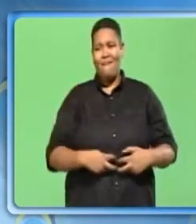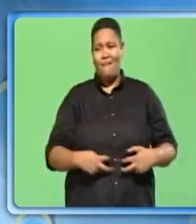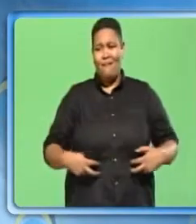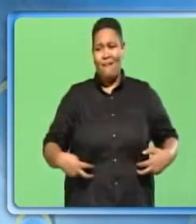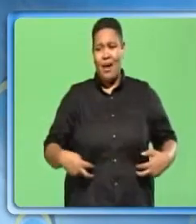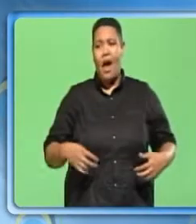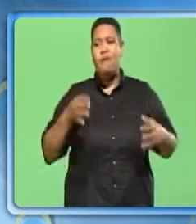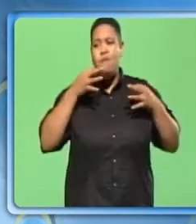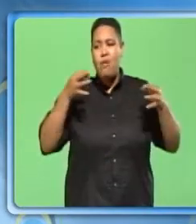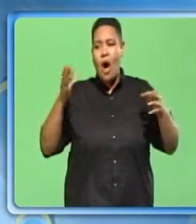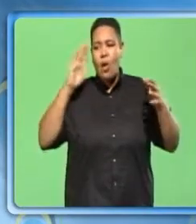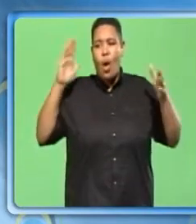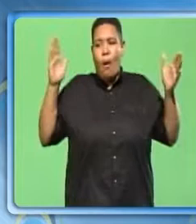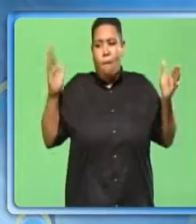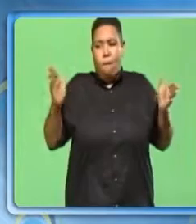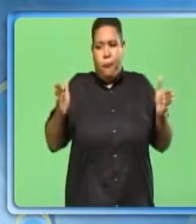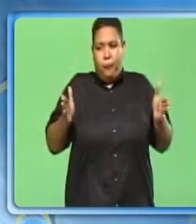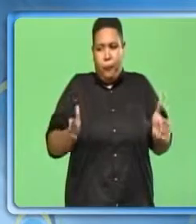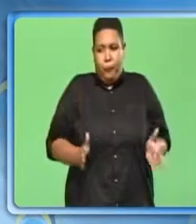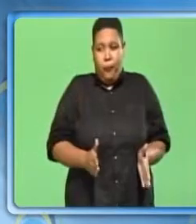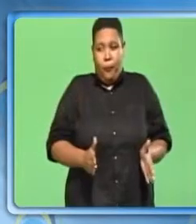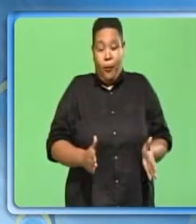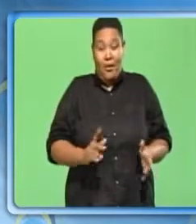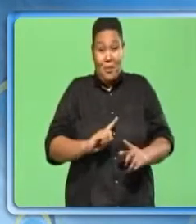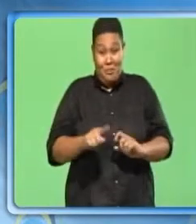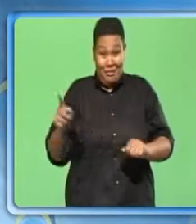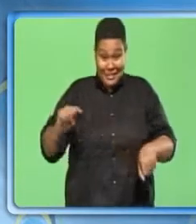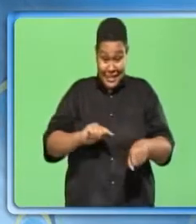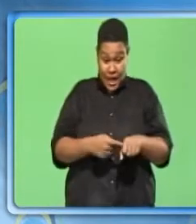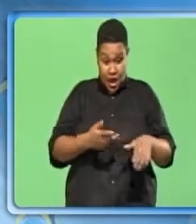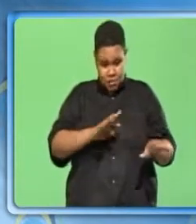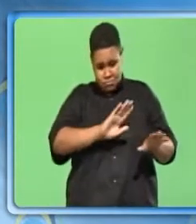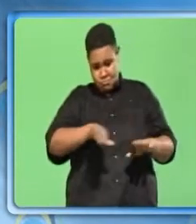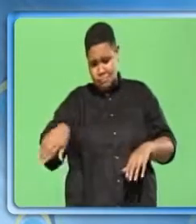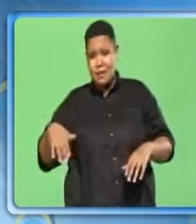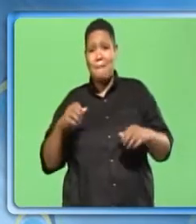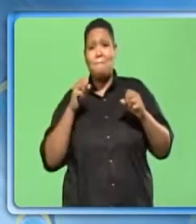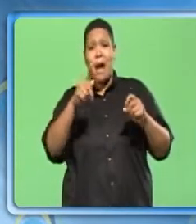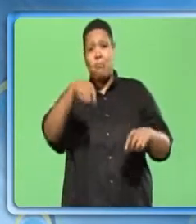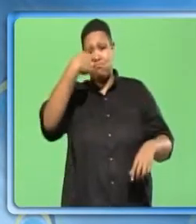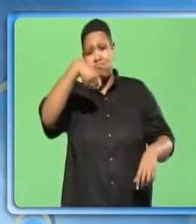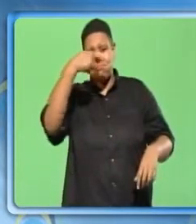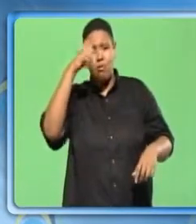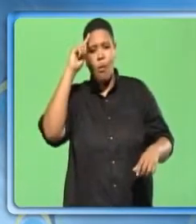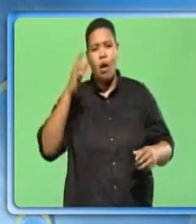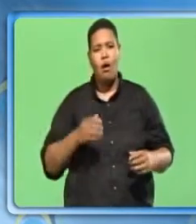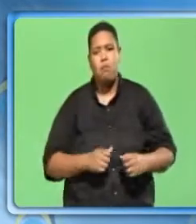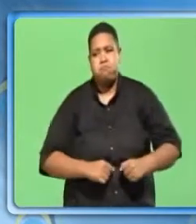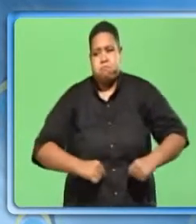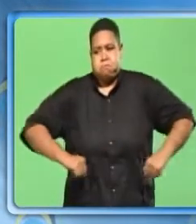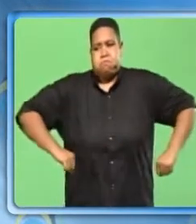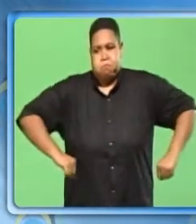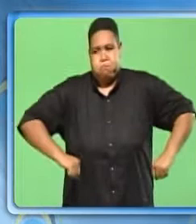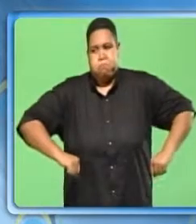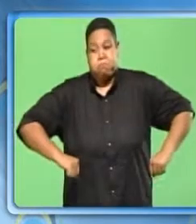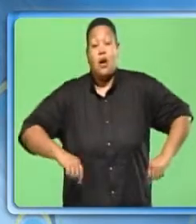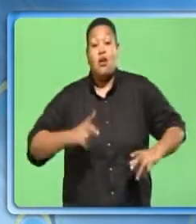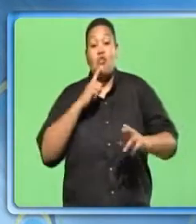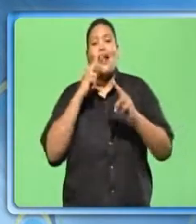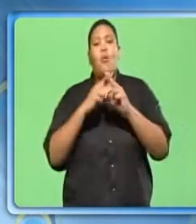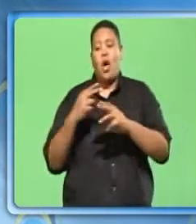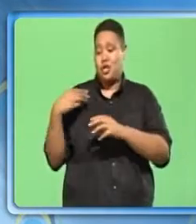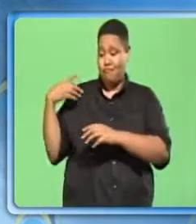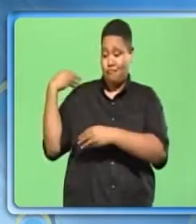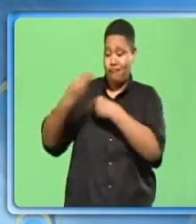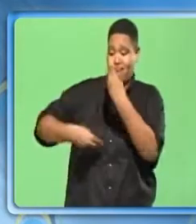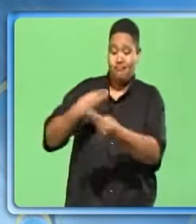lose weight. However, as soon as they are off the fast, they regain the weight as the genotype has